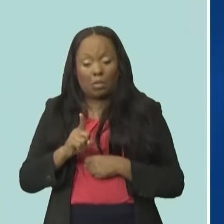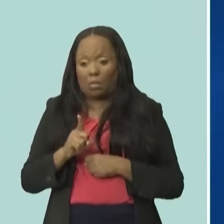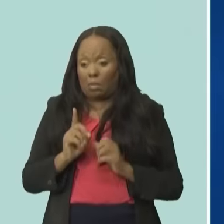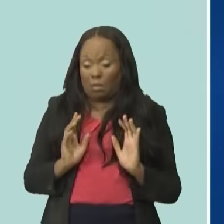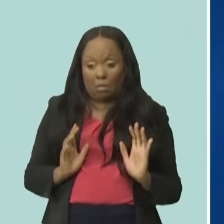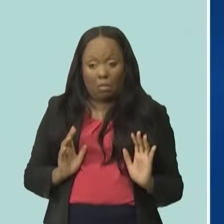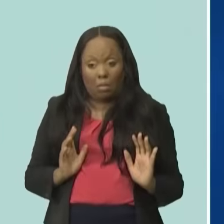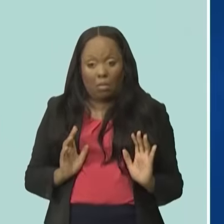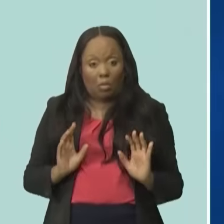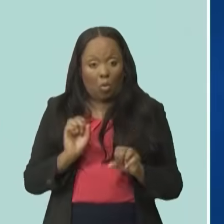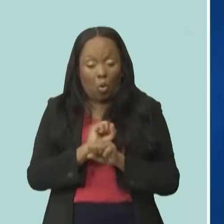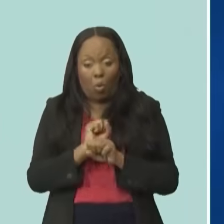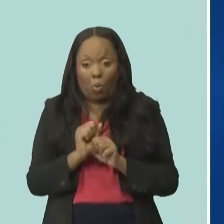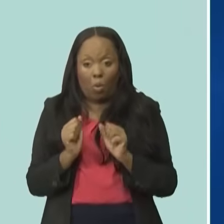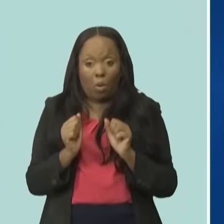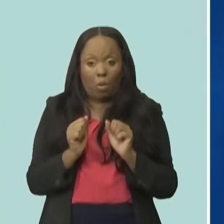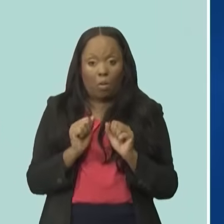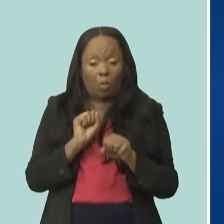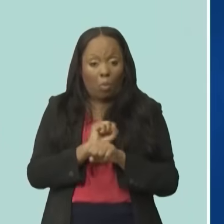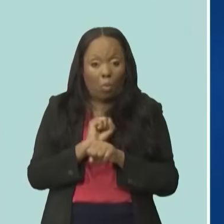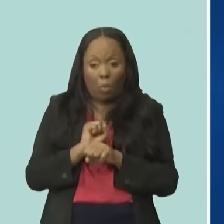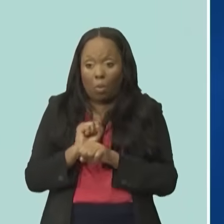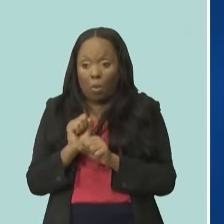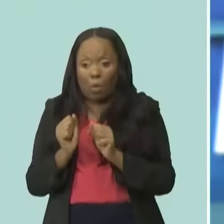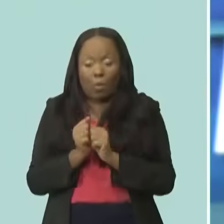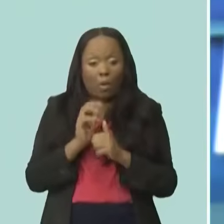police to work with them to minimize the output.